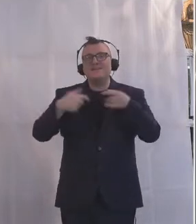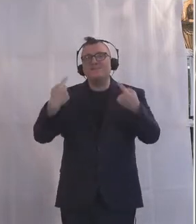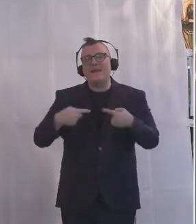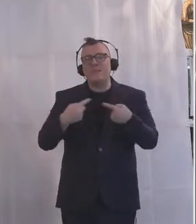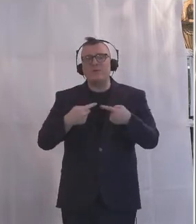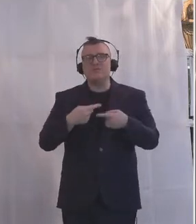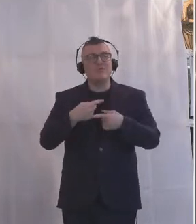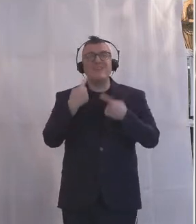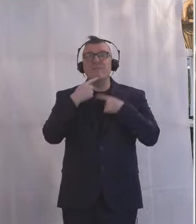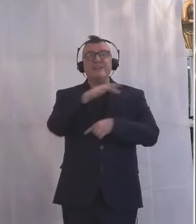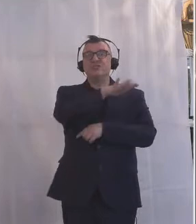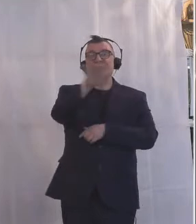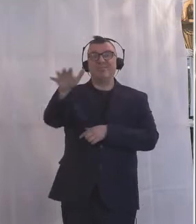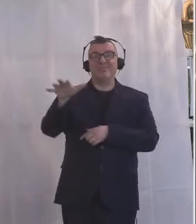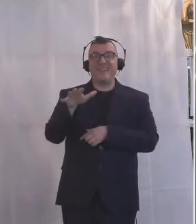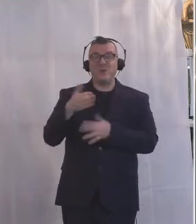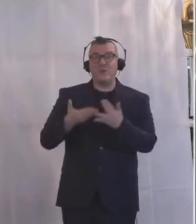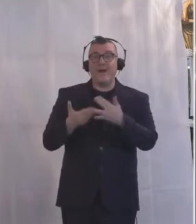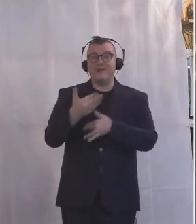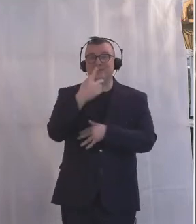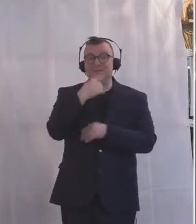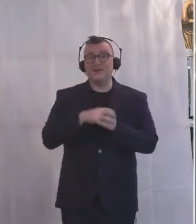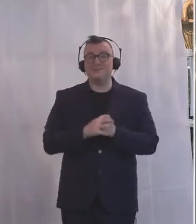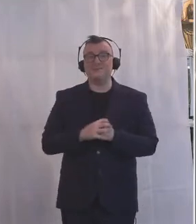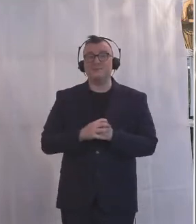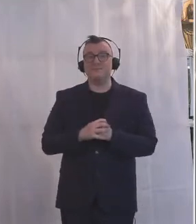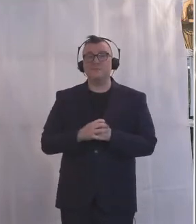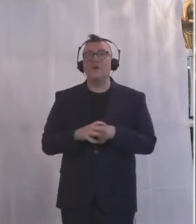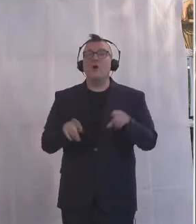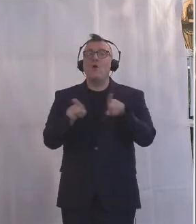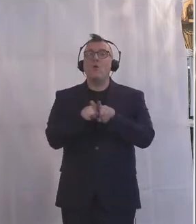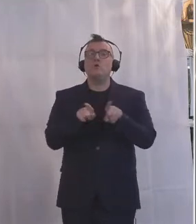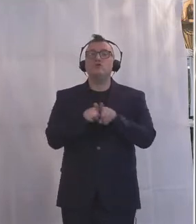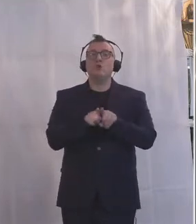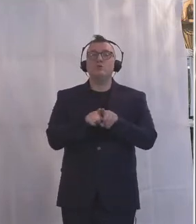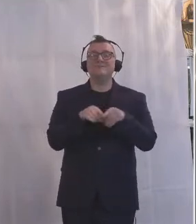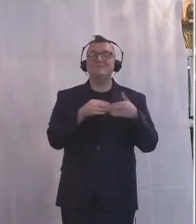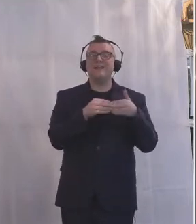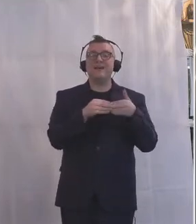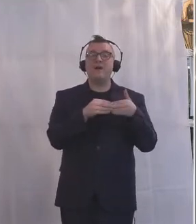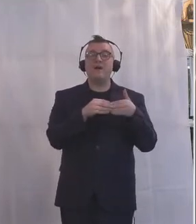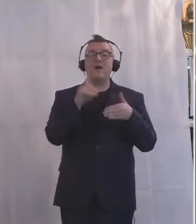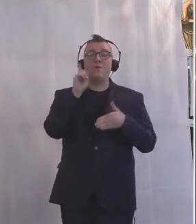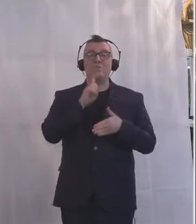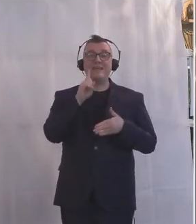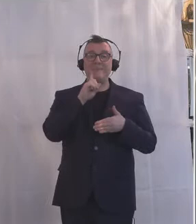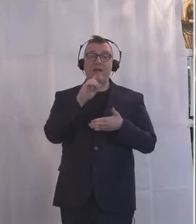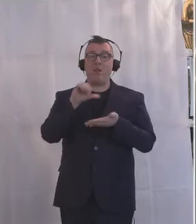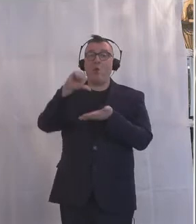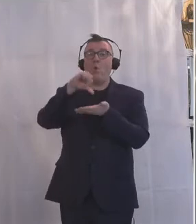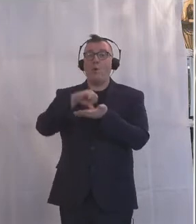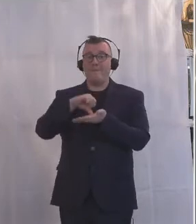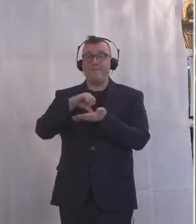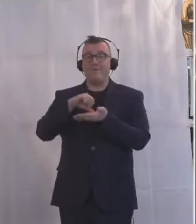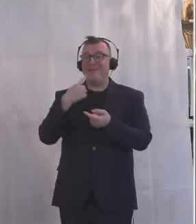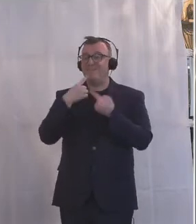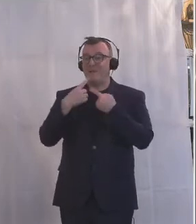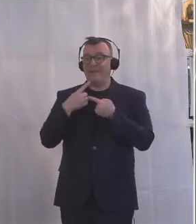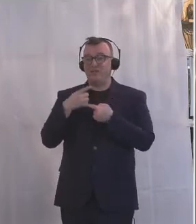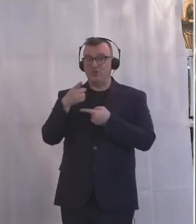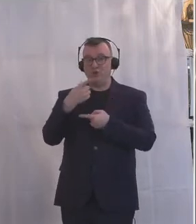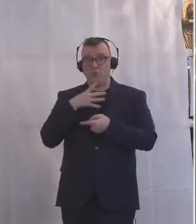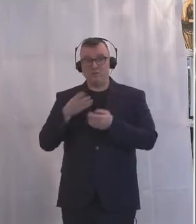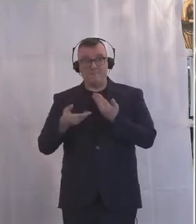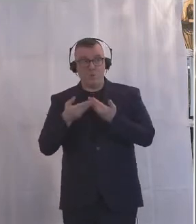is information out there. And I think also there's a female hub we were discussing earlier, that with information on, which maybe you'd like